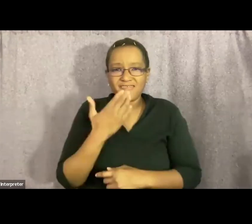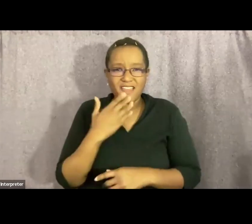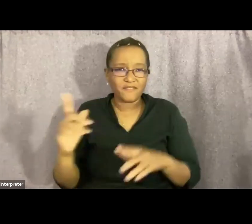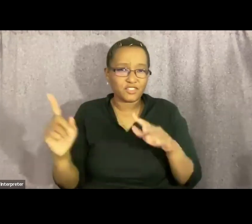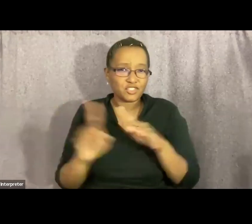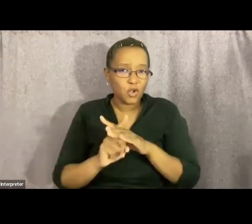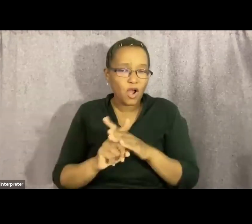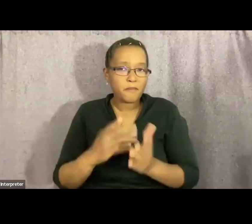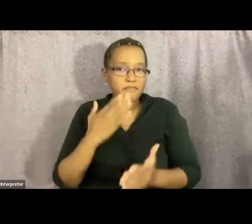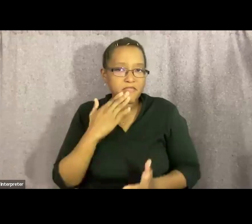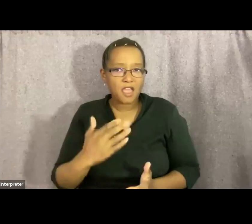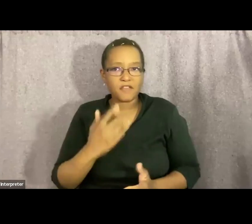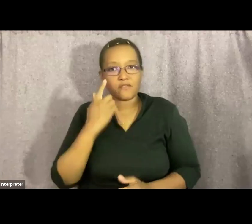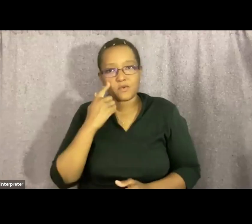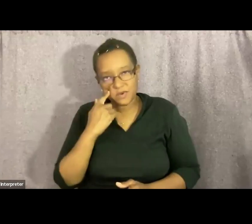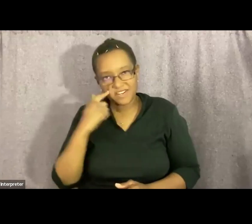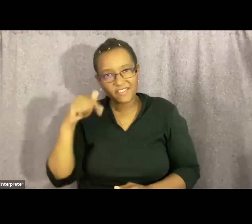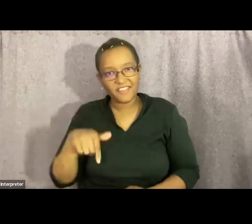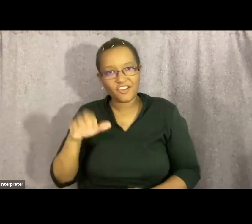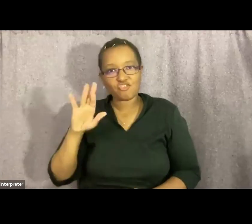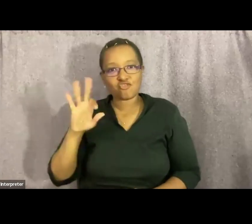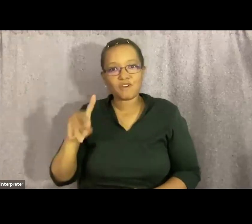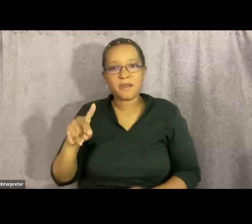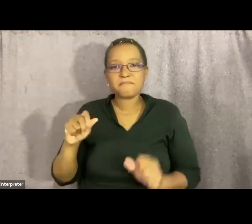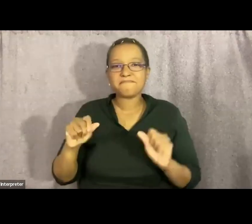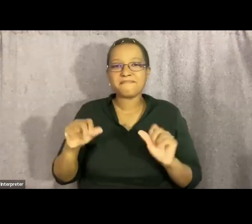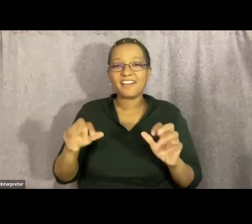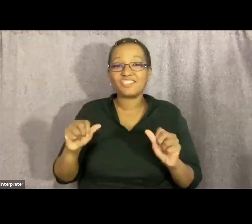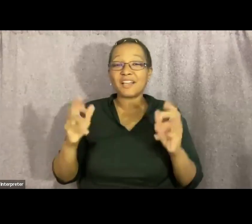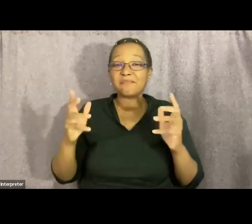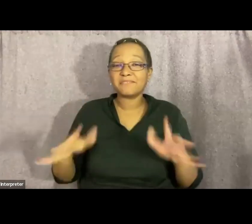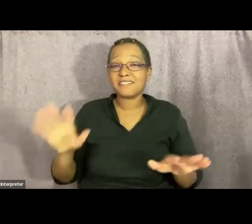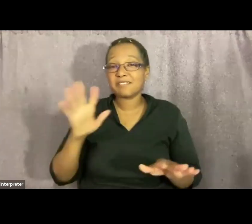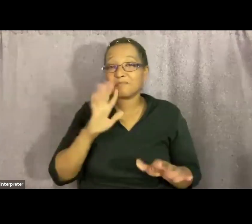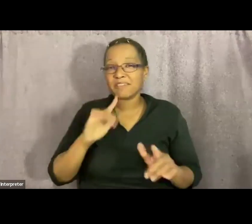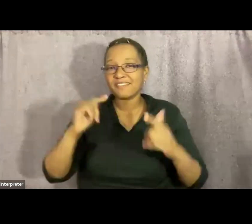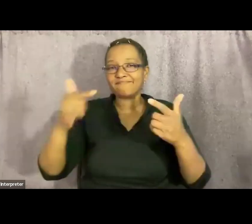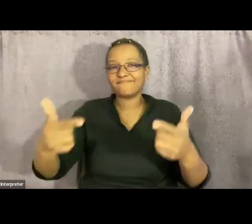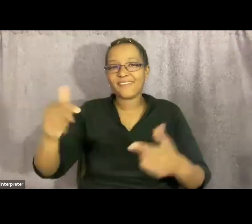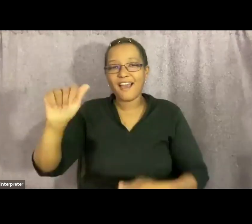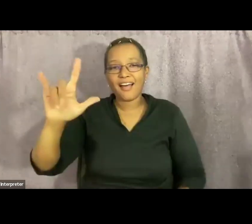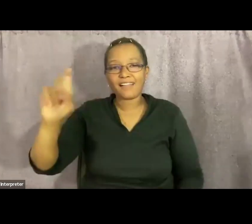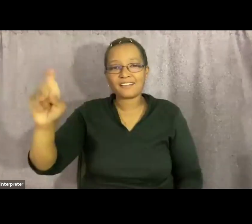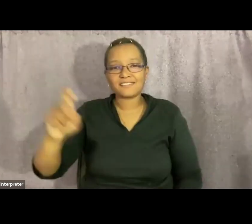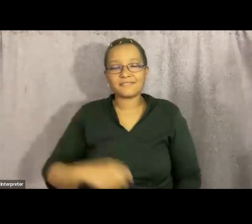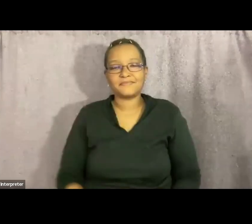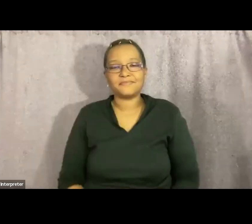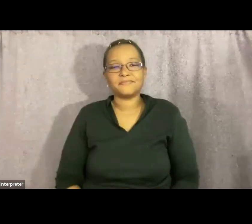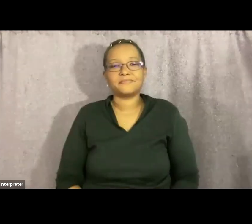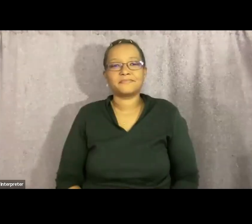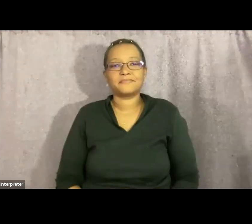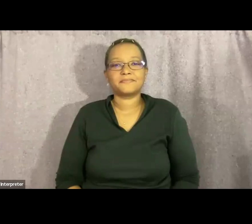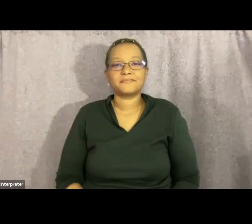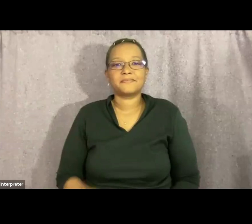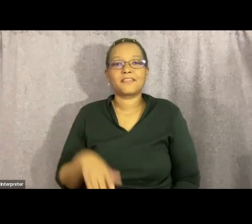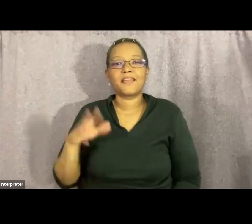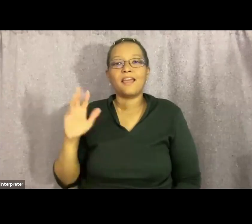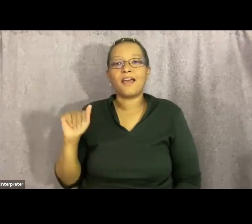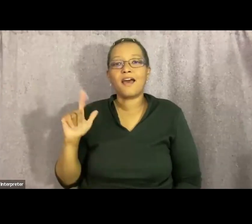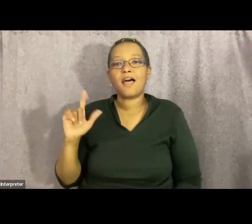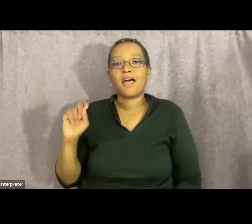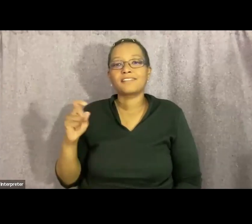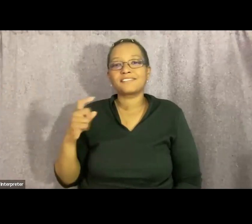feeling. But like really working on increasing access and navigating like ASL